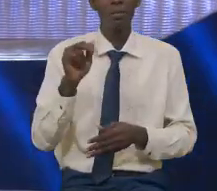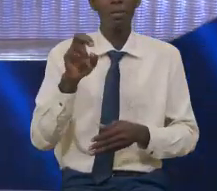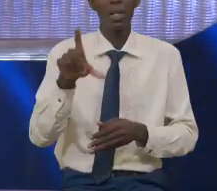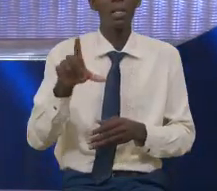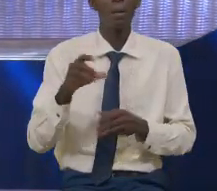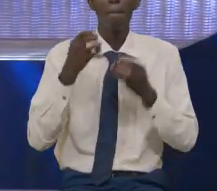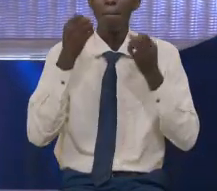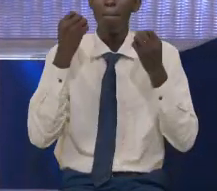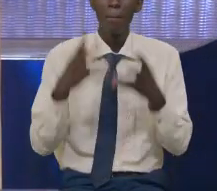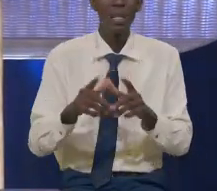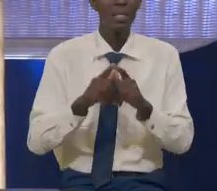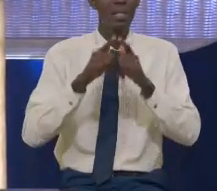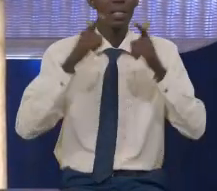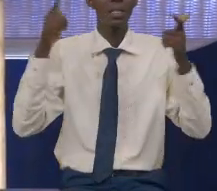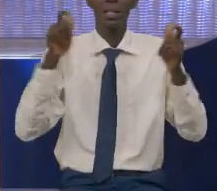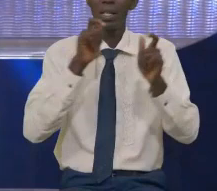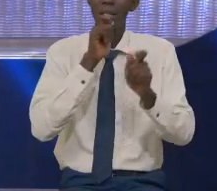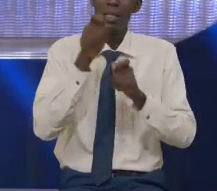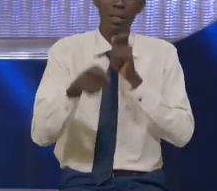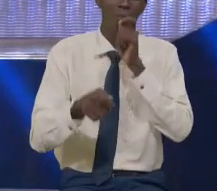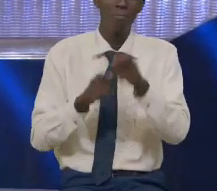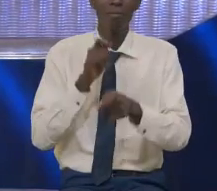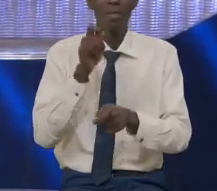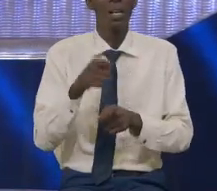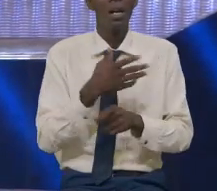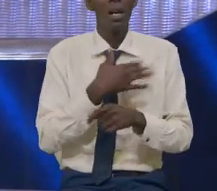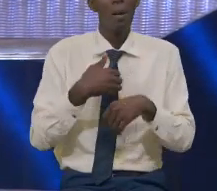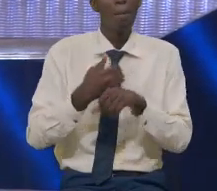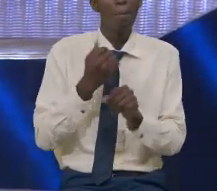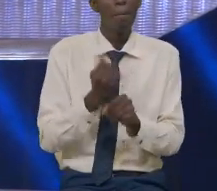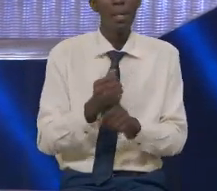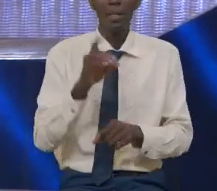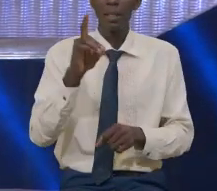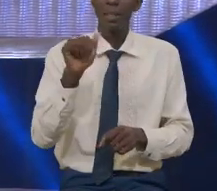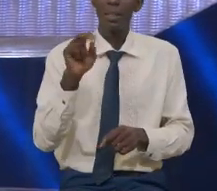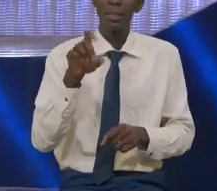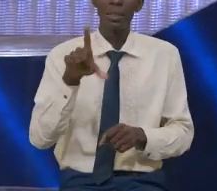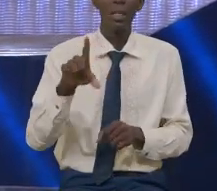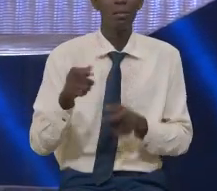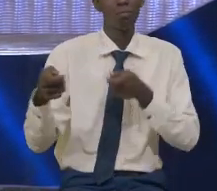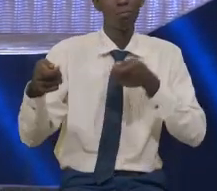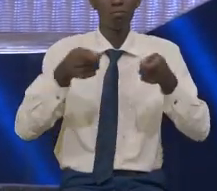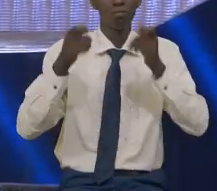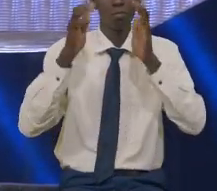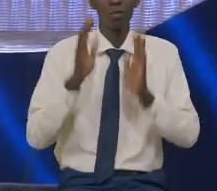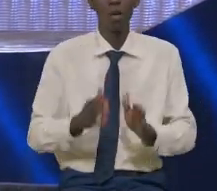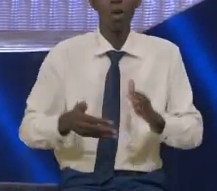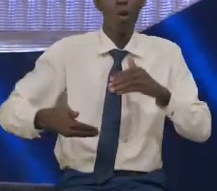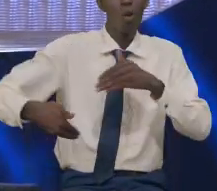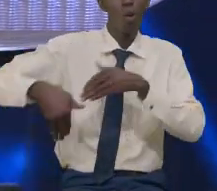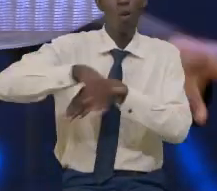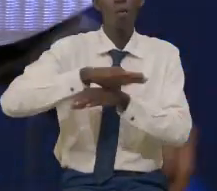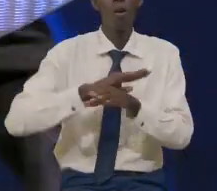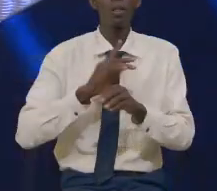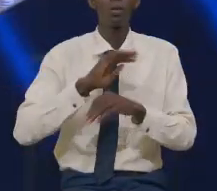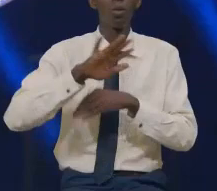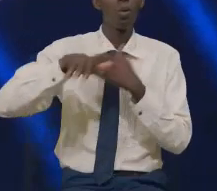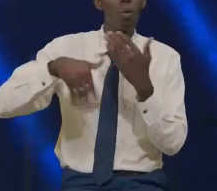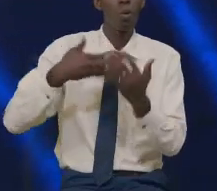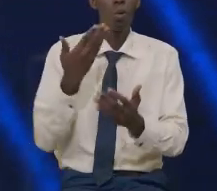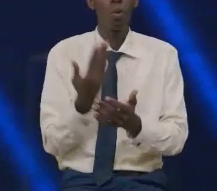many great gifts and made him ruler over the